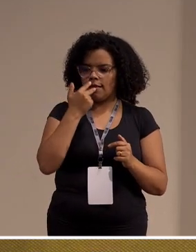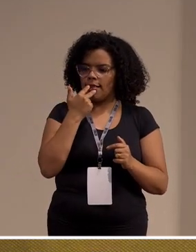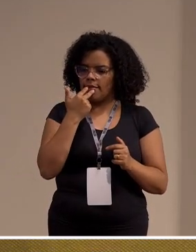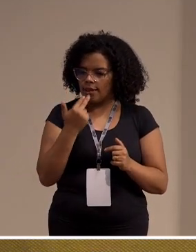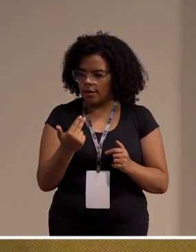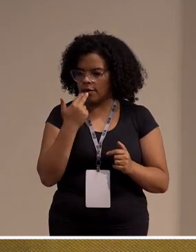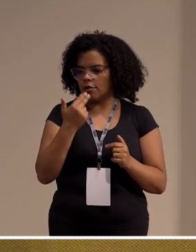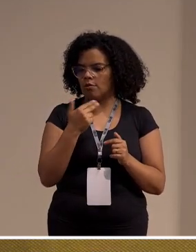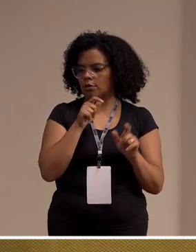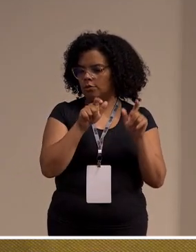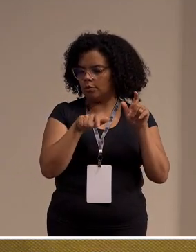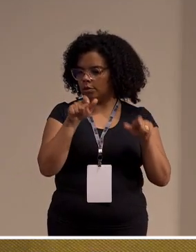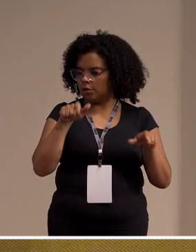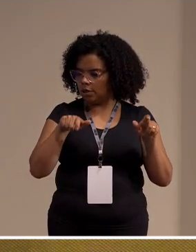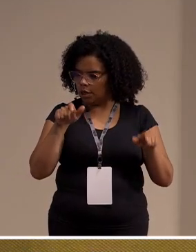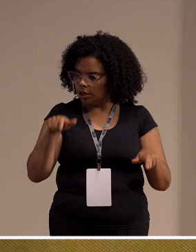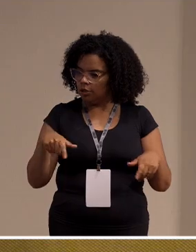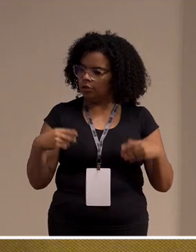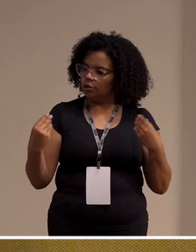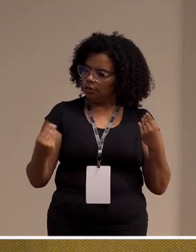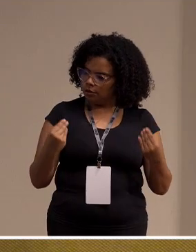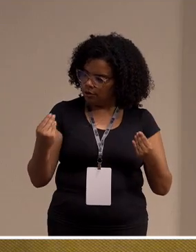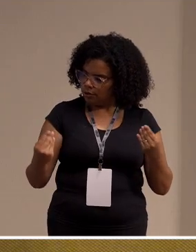will hold their attention.